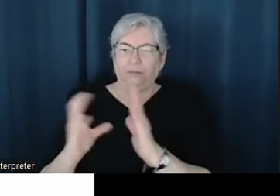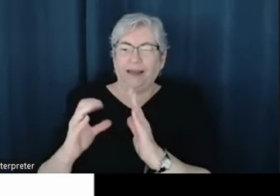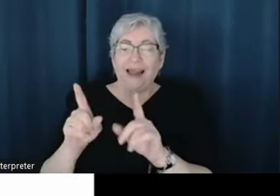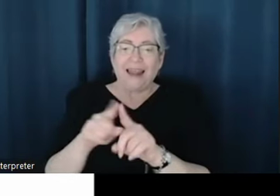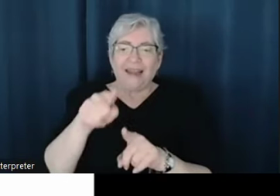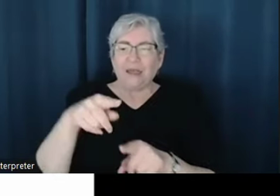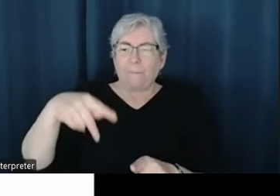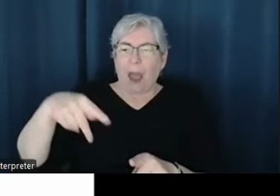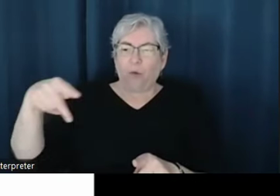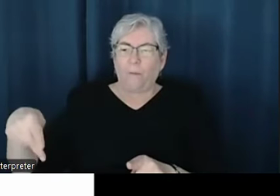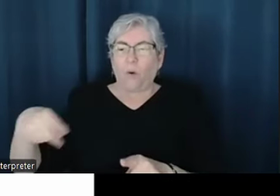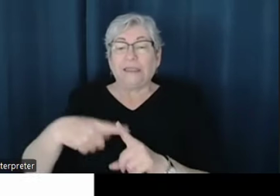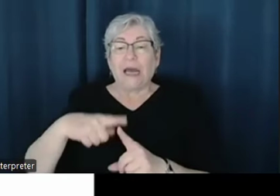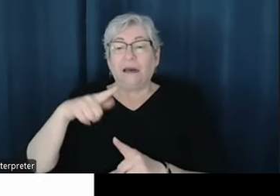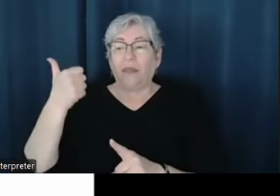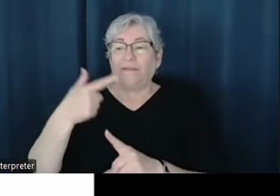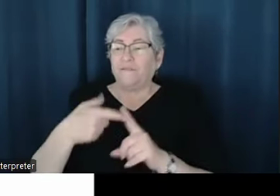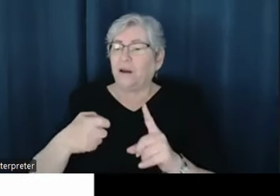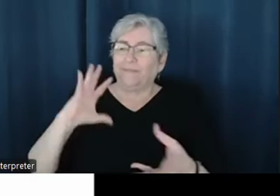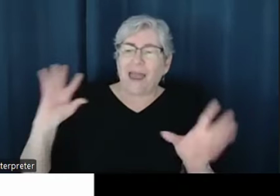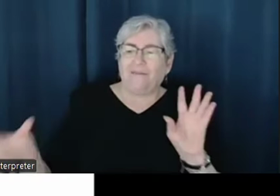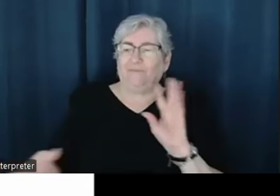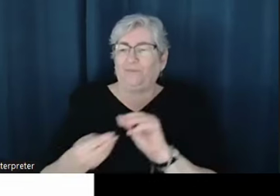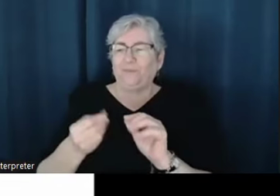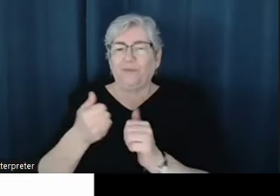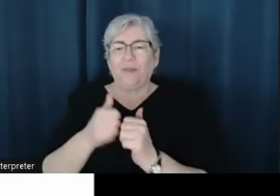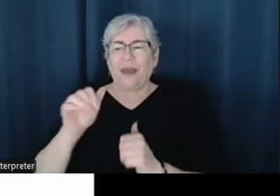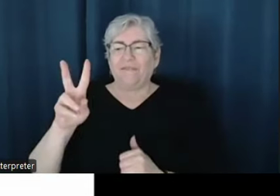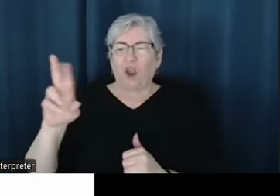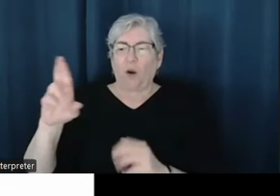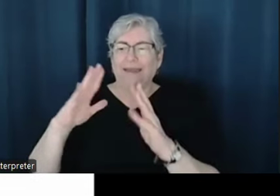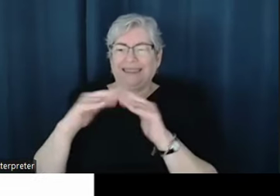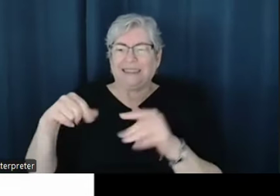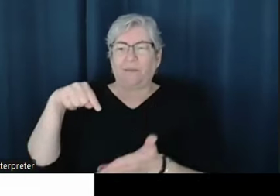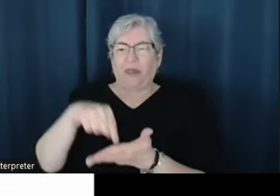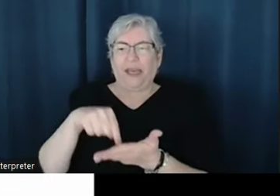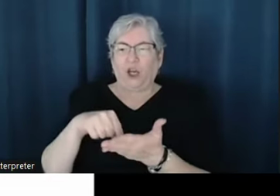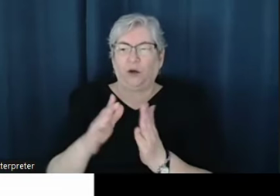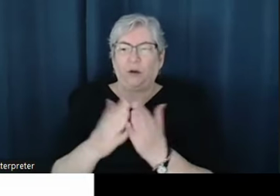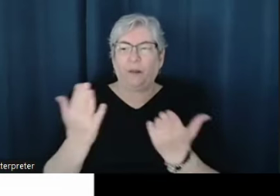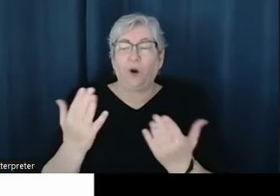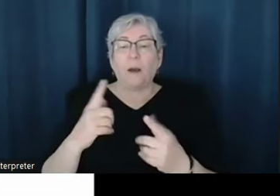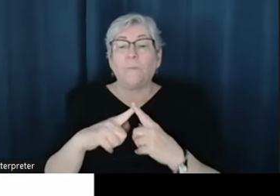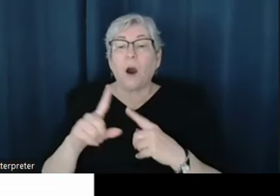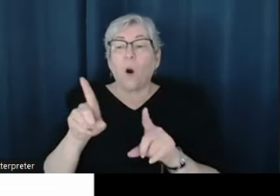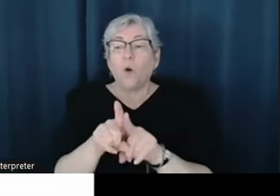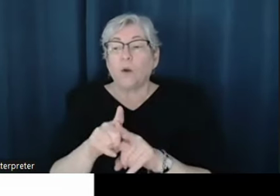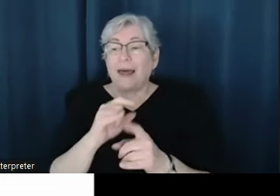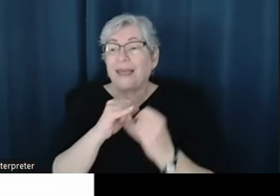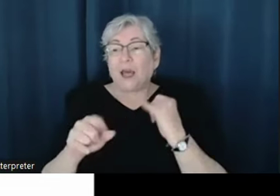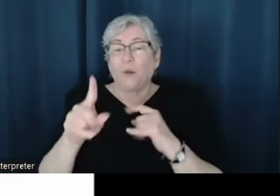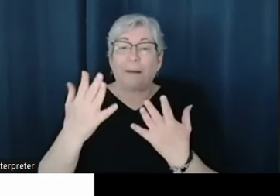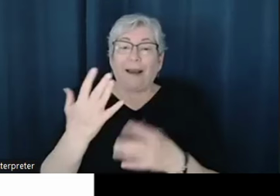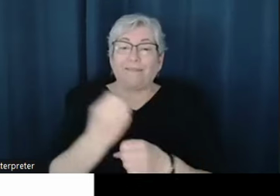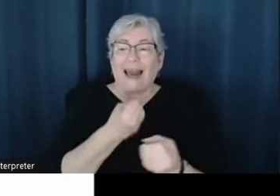PowerPoint, as well as all the other things from soup to nuts. Everything about the VR system pretty much is in there. But the other thing is ultimately you may have to get an